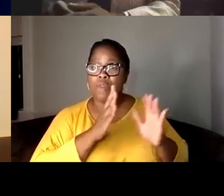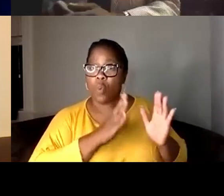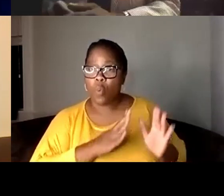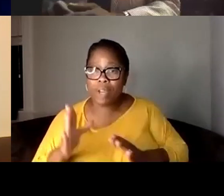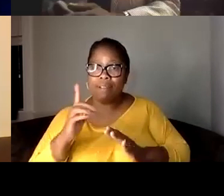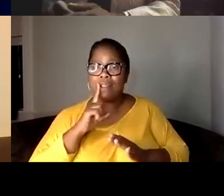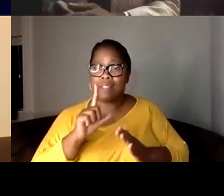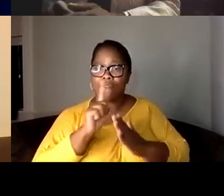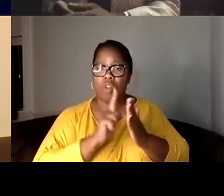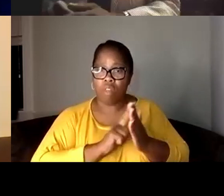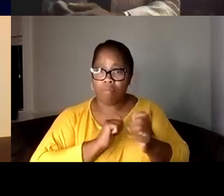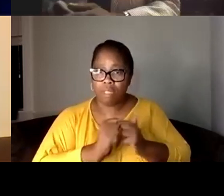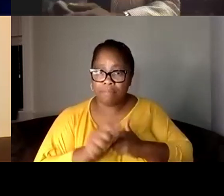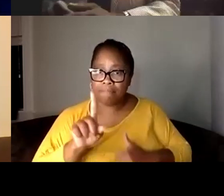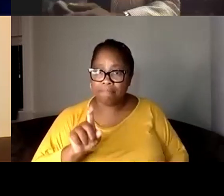legislation?